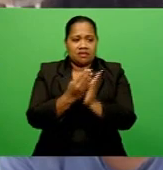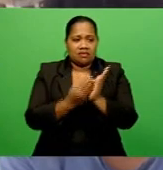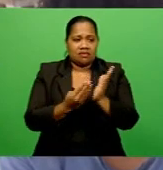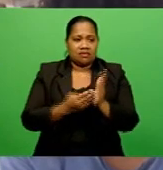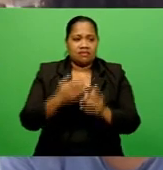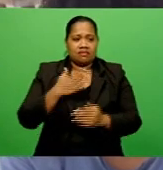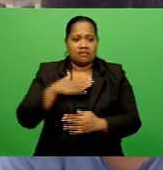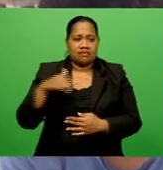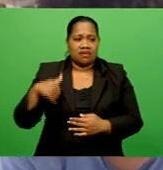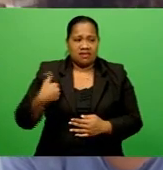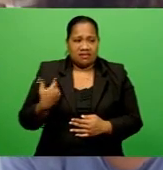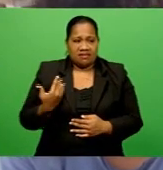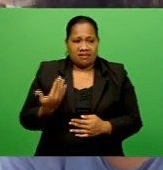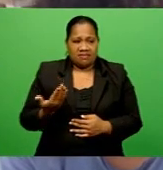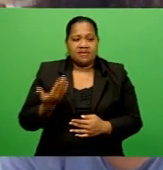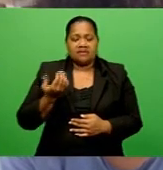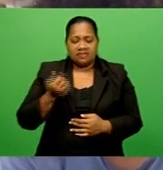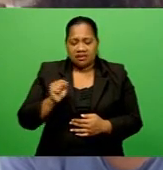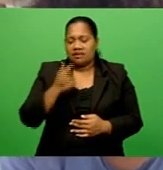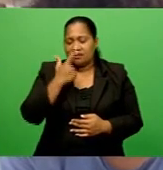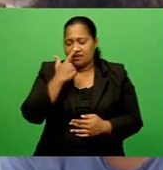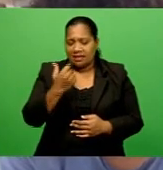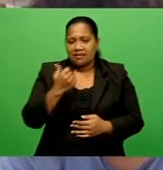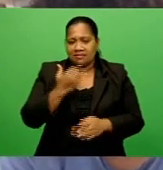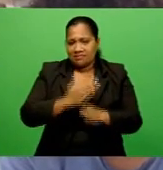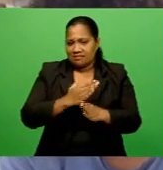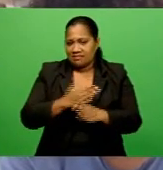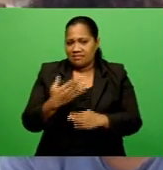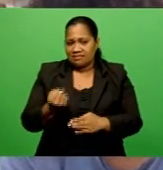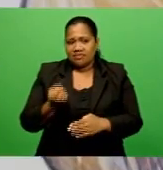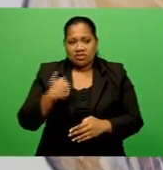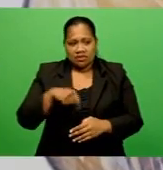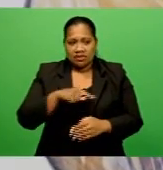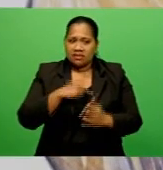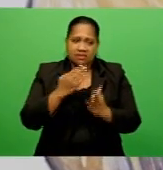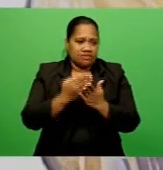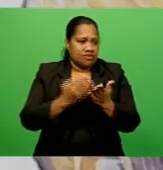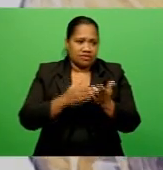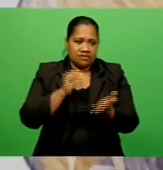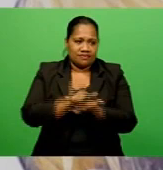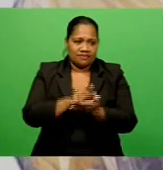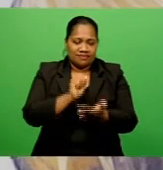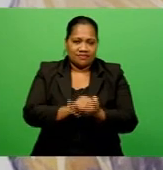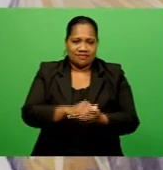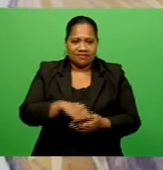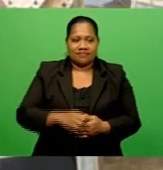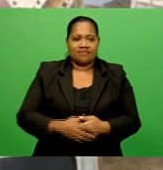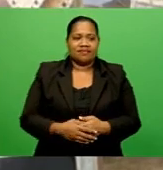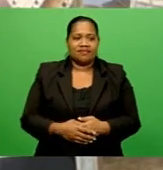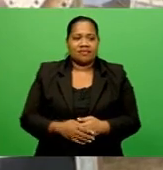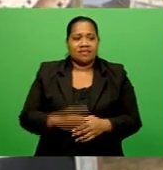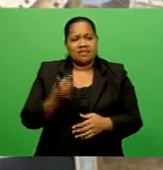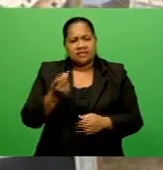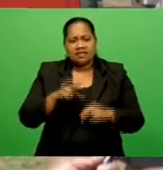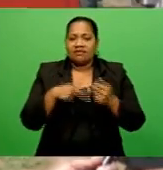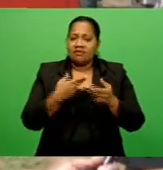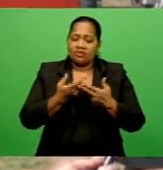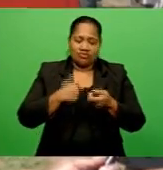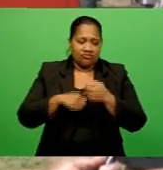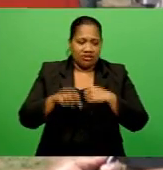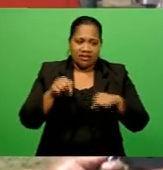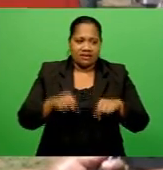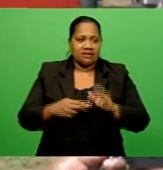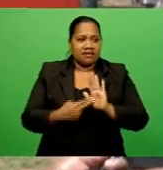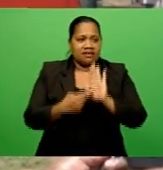lucky my husband still has a job, so we have to budget wisely. Some families are really struggling here in Nandi, and that